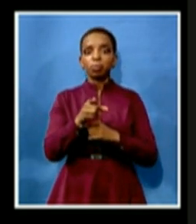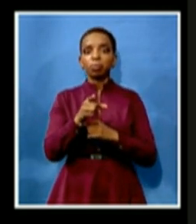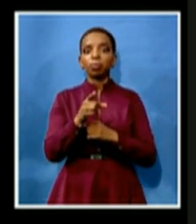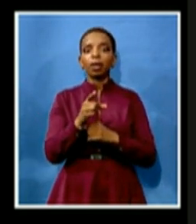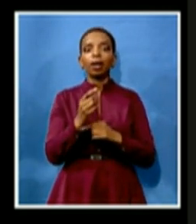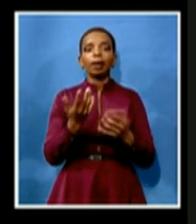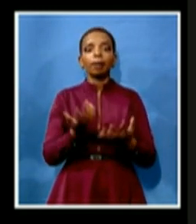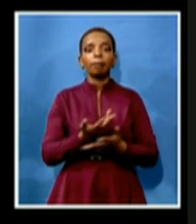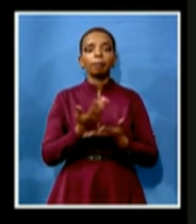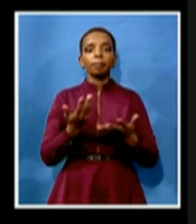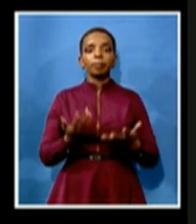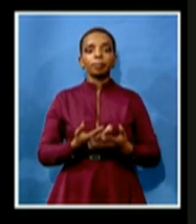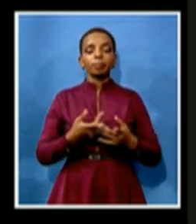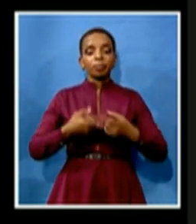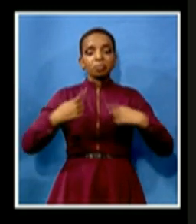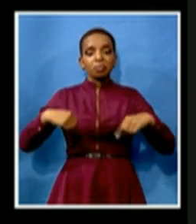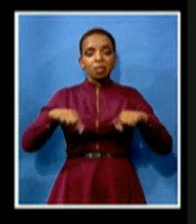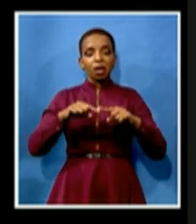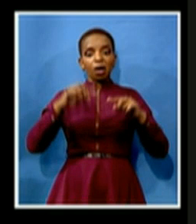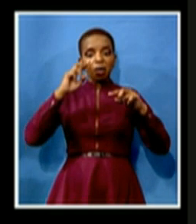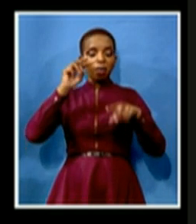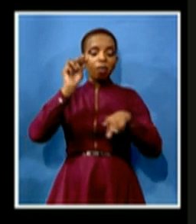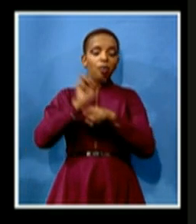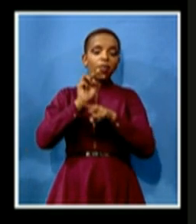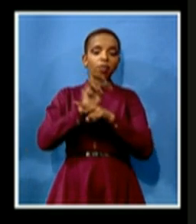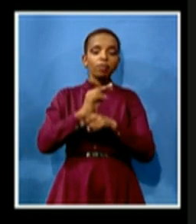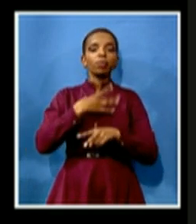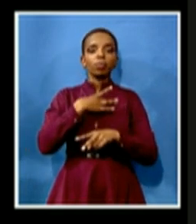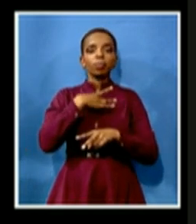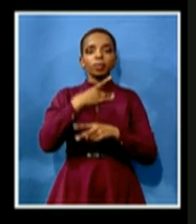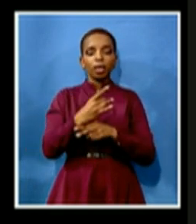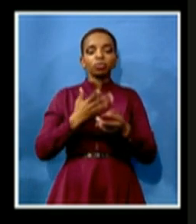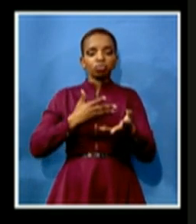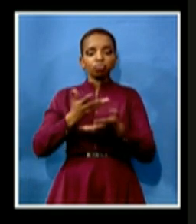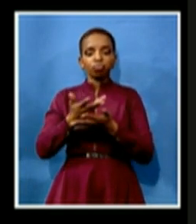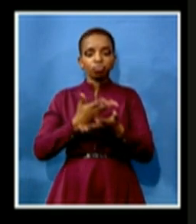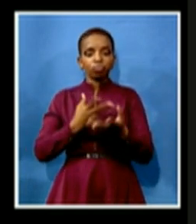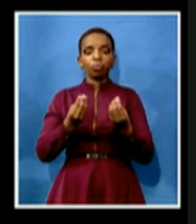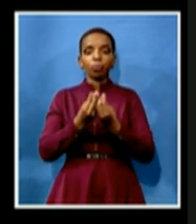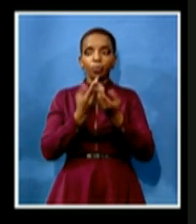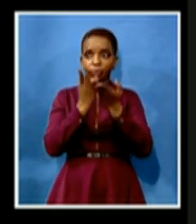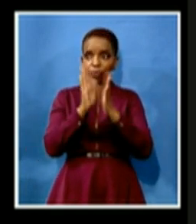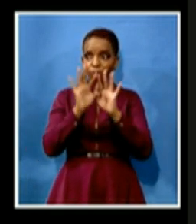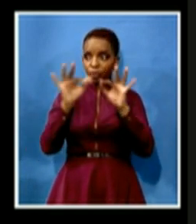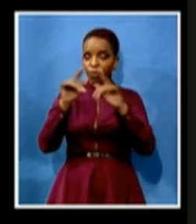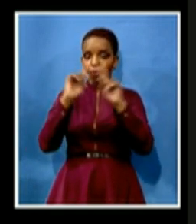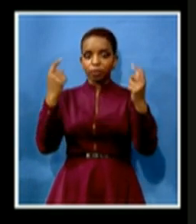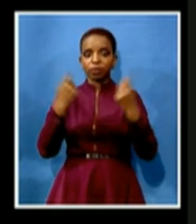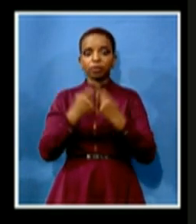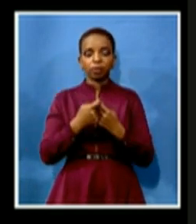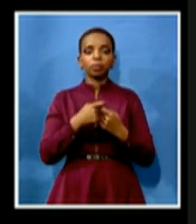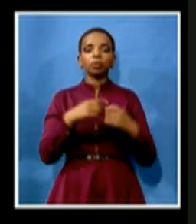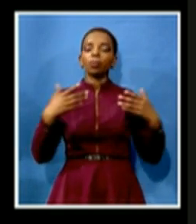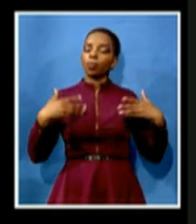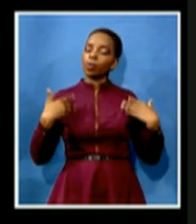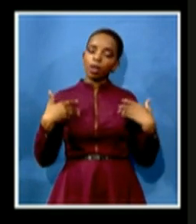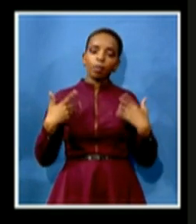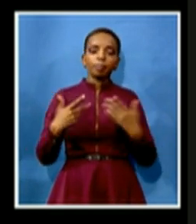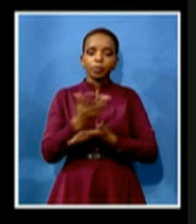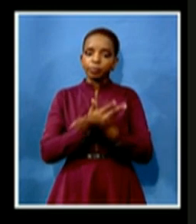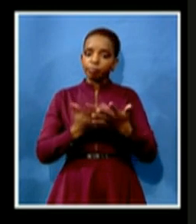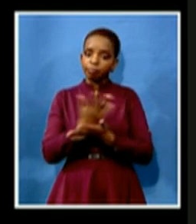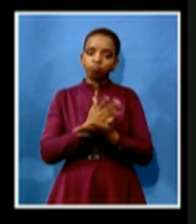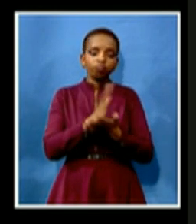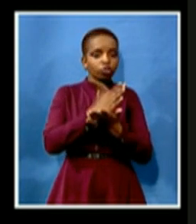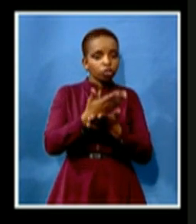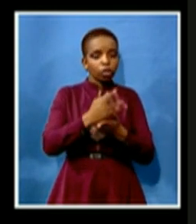like to engage with modeling teams. We are very open to doing that and to discussing and sharing our results. We're not selfish about them at all. We just want